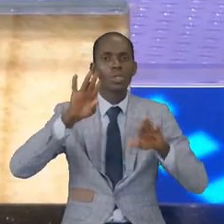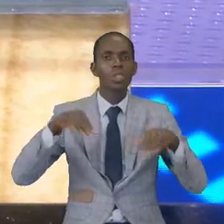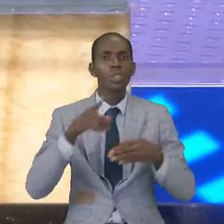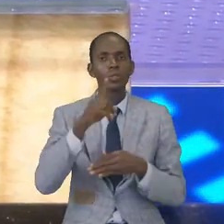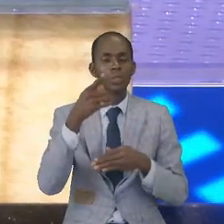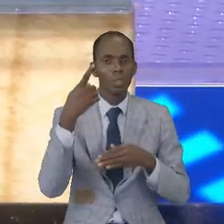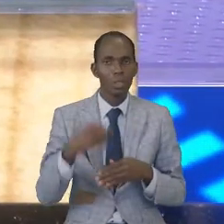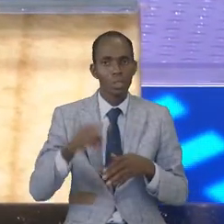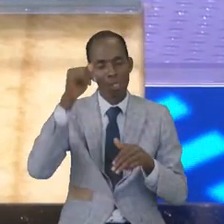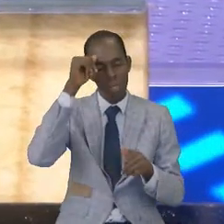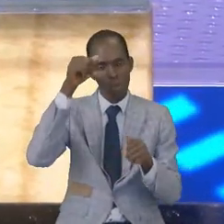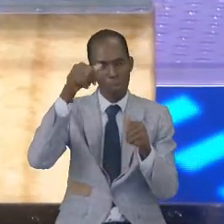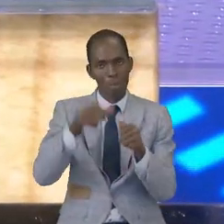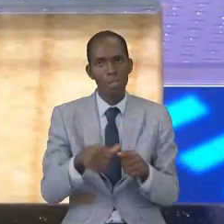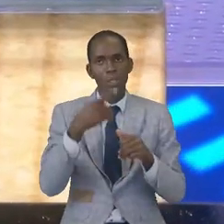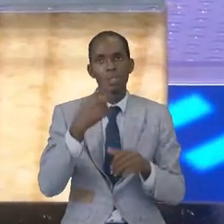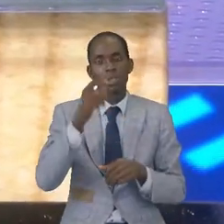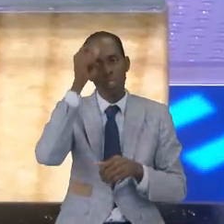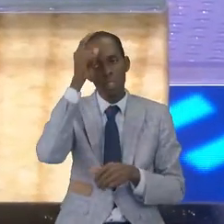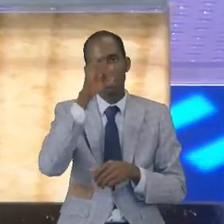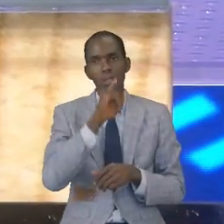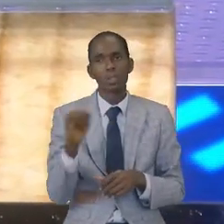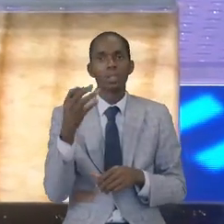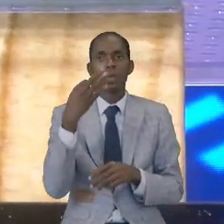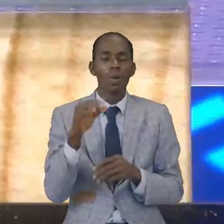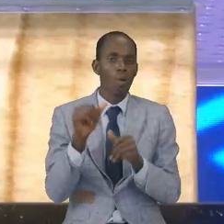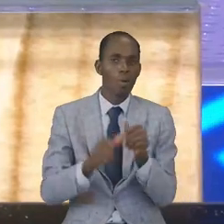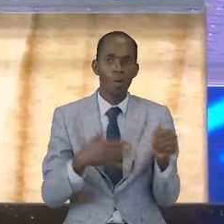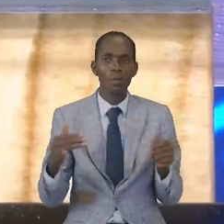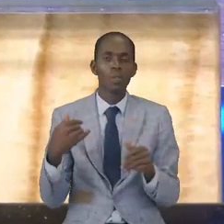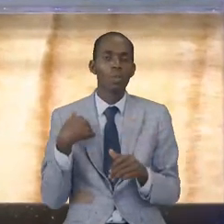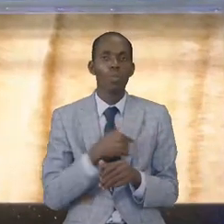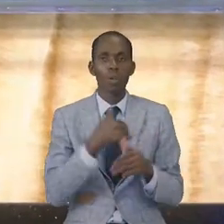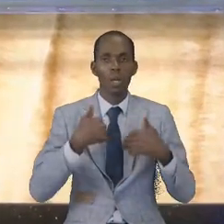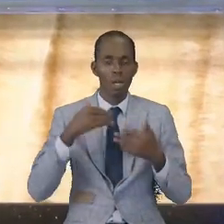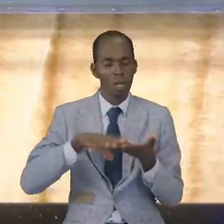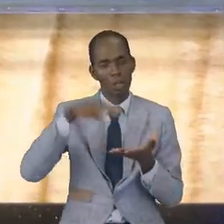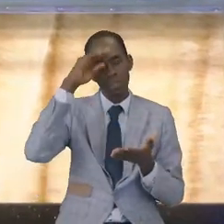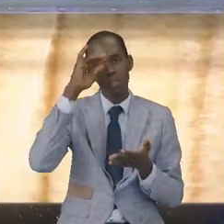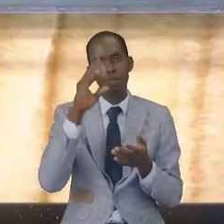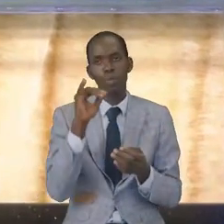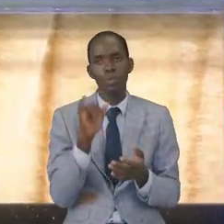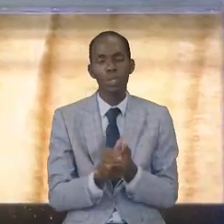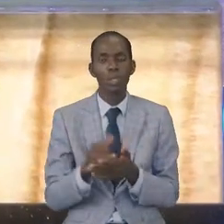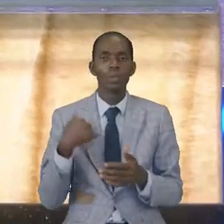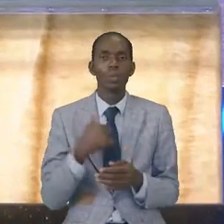you the remembrance, the understanding of everything we've learned, so that we will